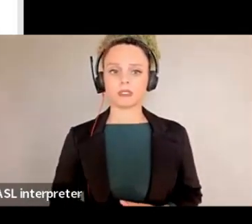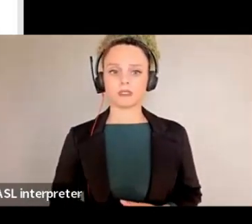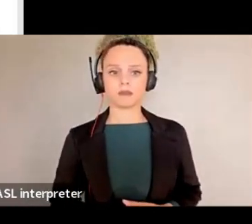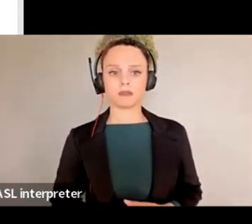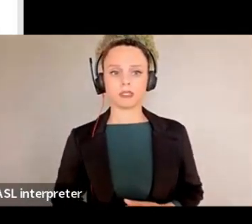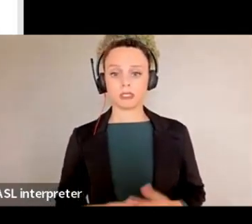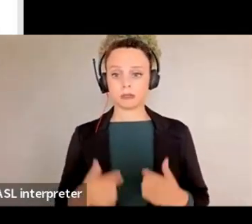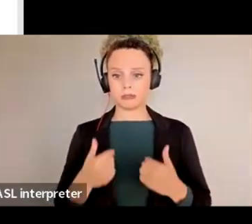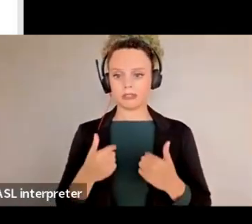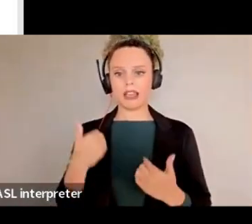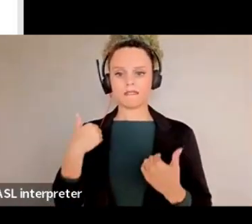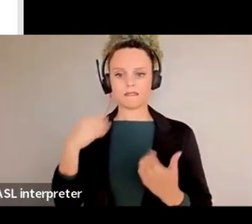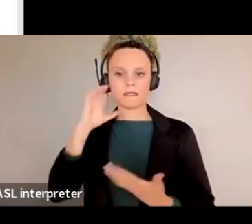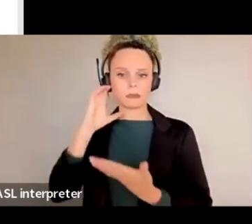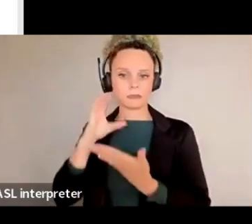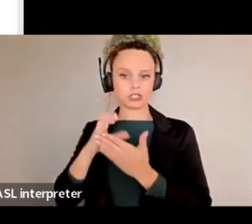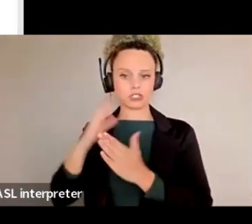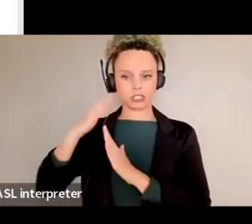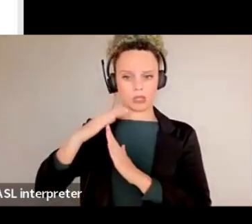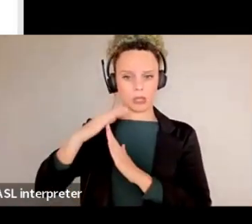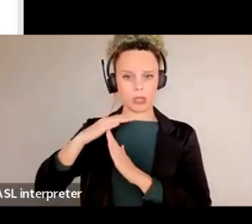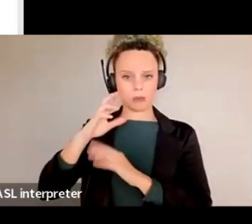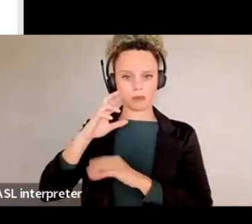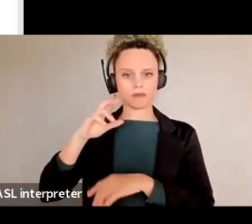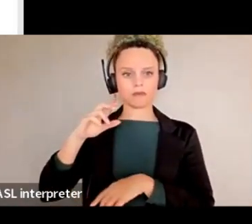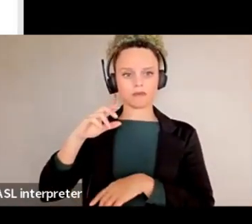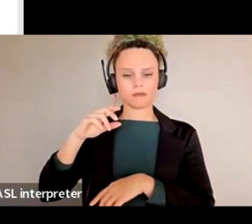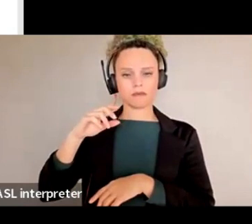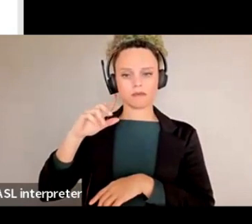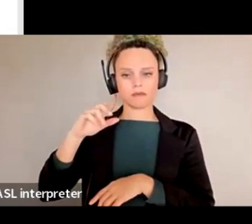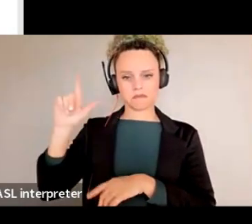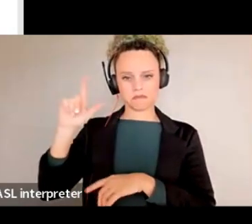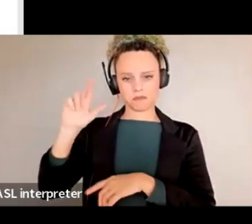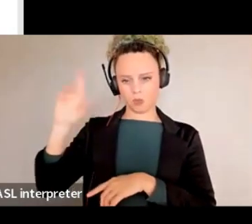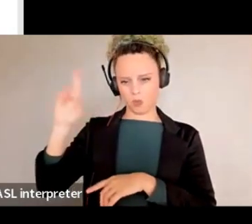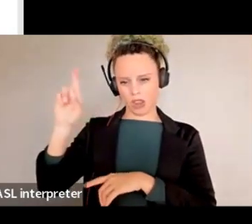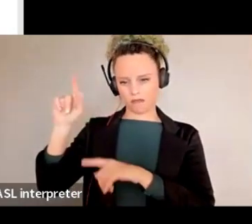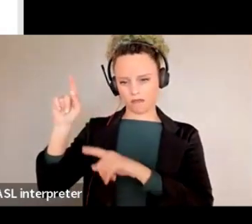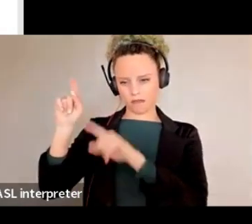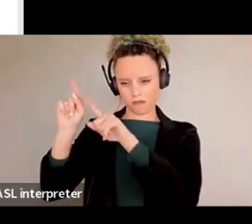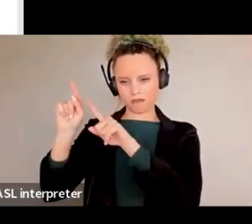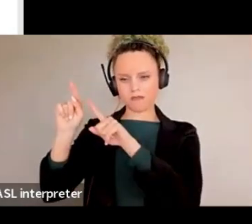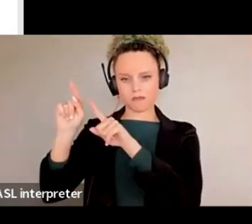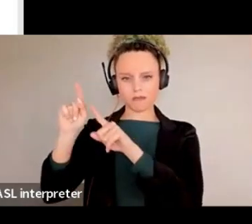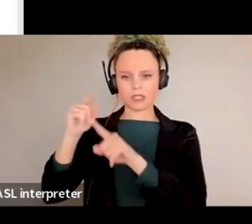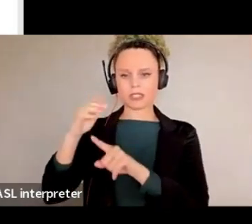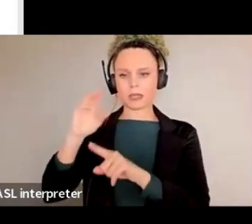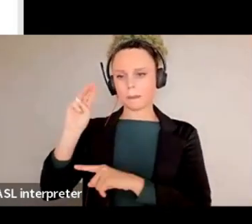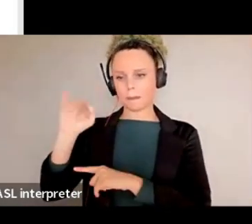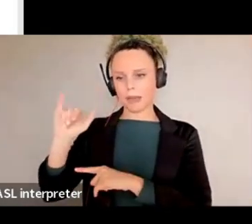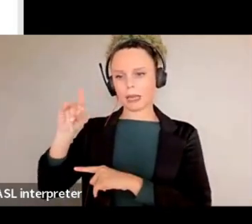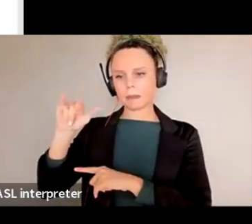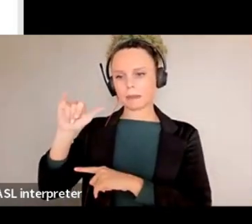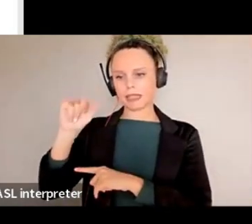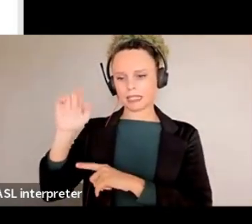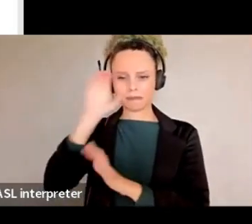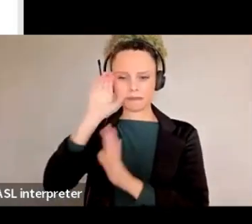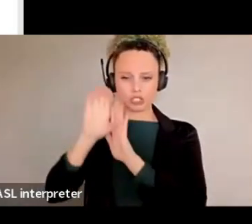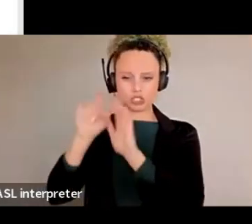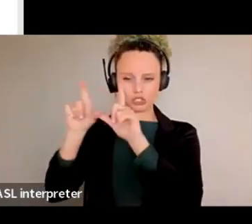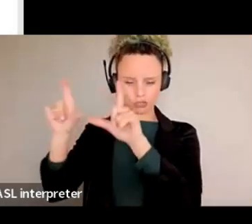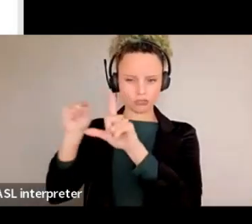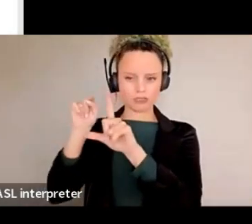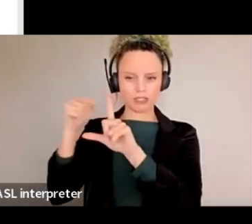really good presentation about this. I think, I have an infographic in the upper right corner that's also the My